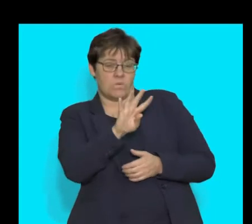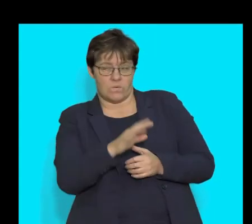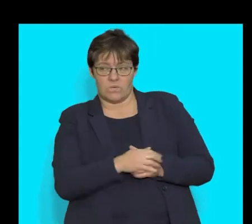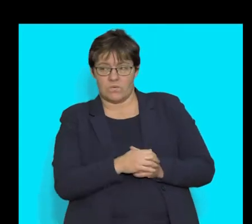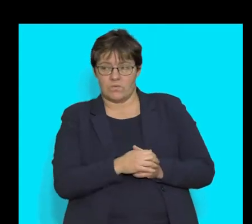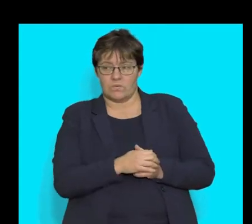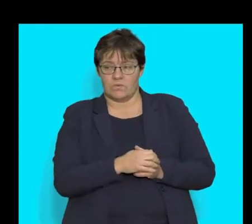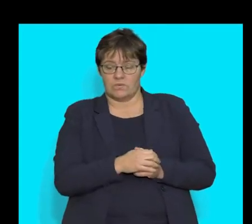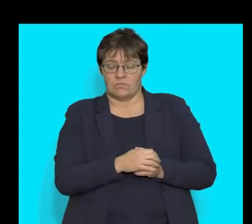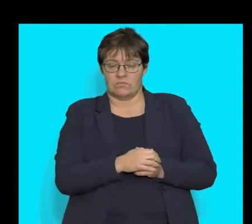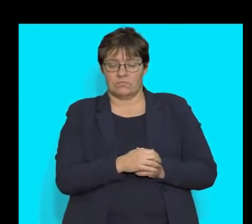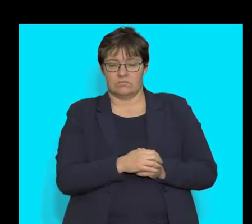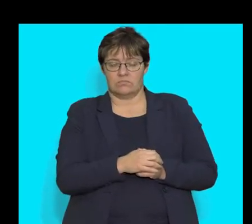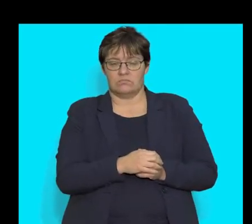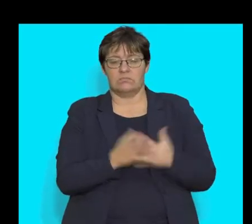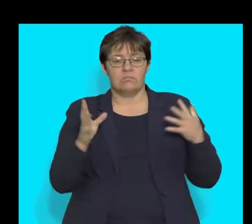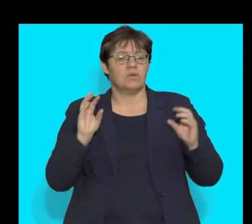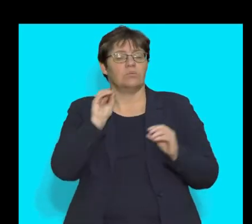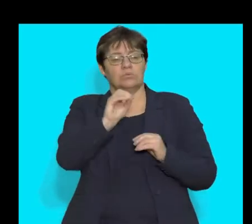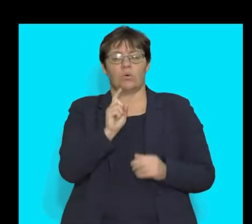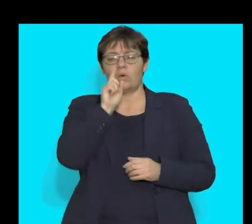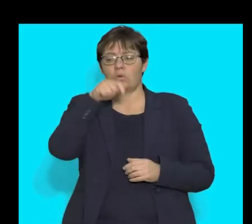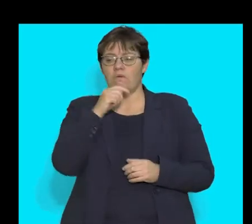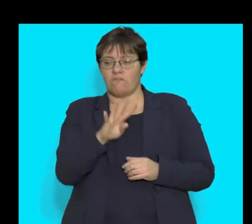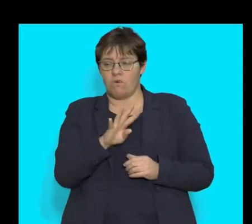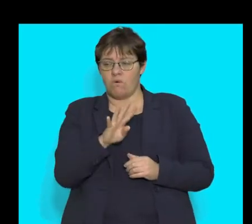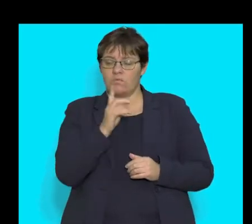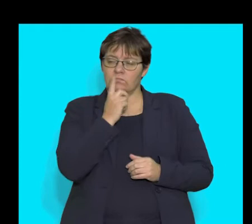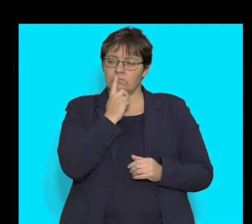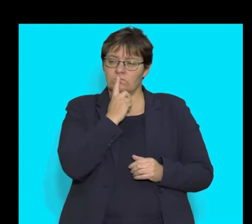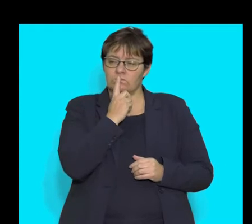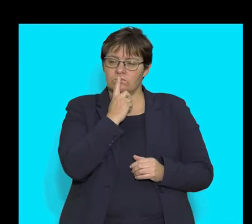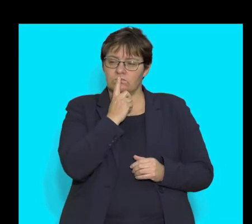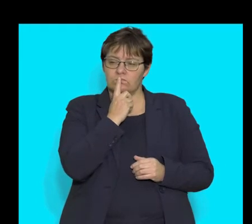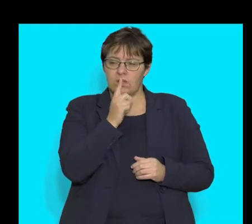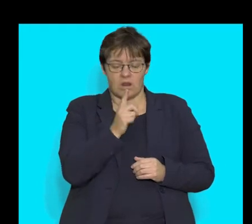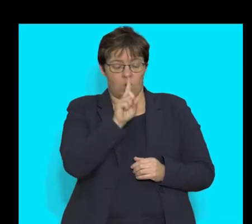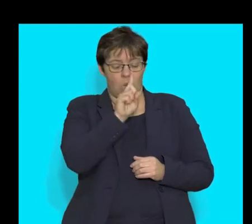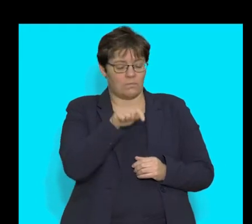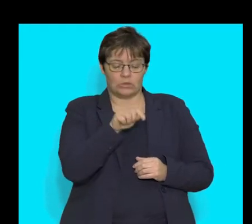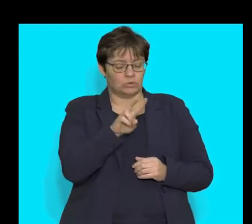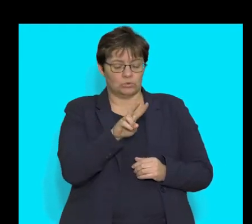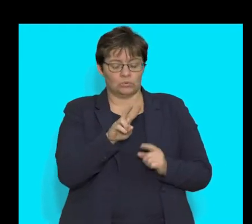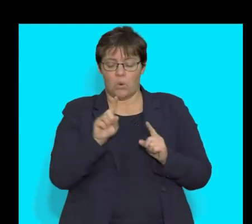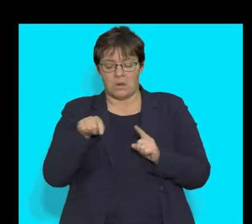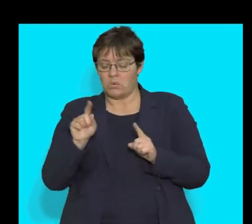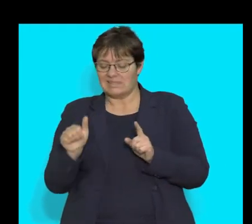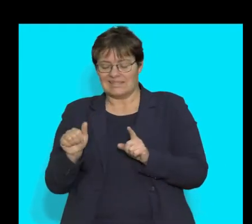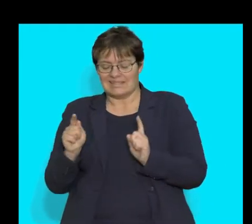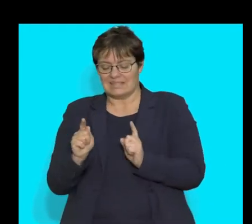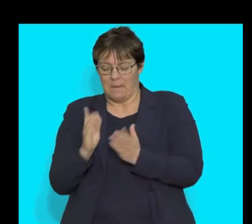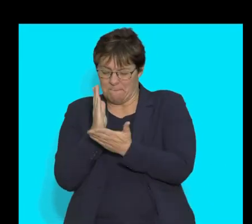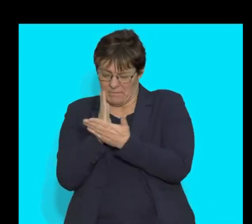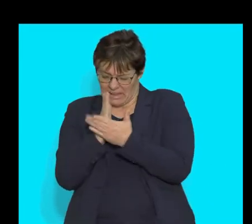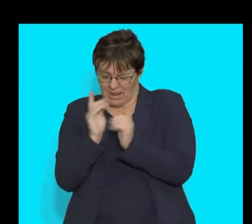2,4 as a dependent variable. How am I going to put the 1,4 on? Well, I'm going to say it's not there. It's not